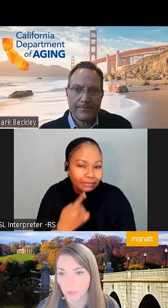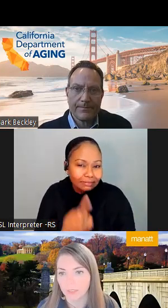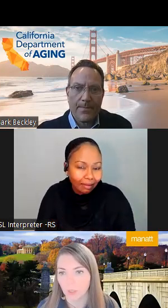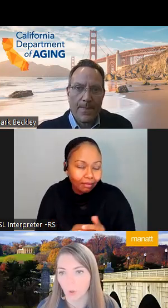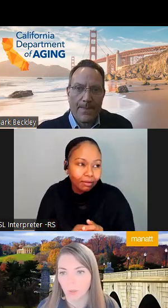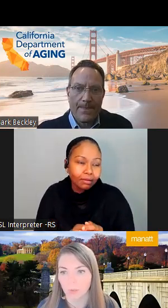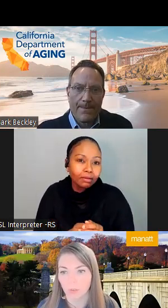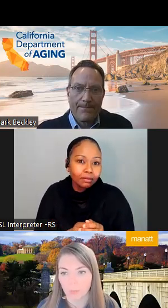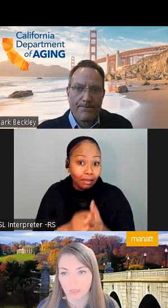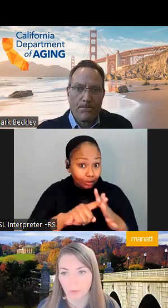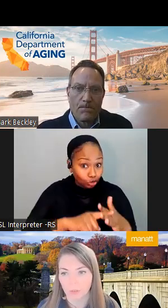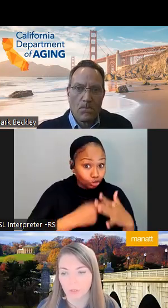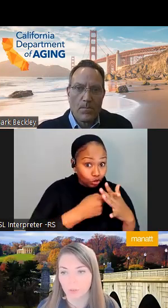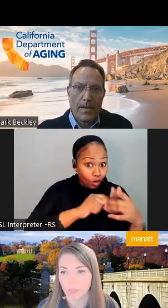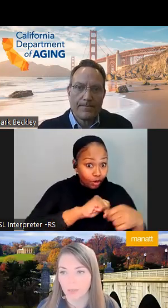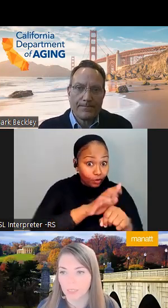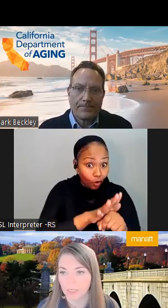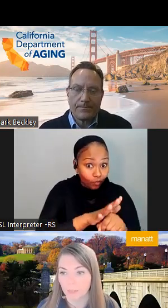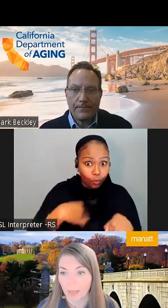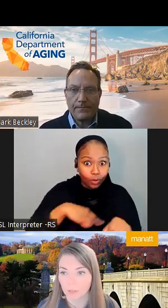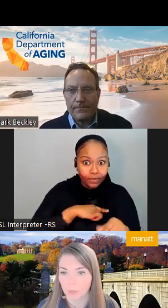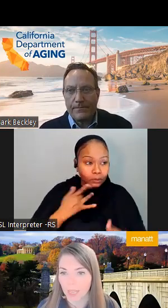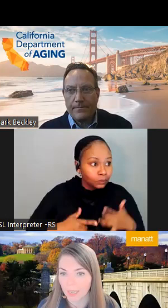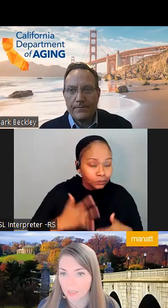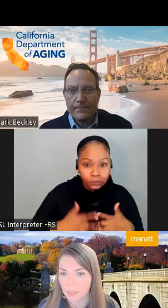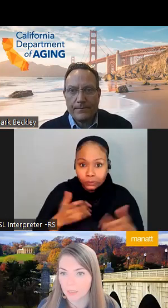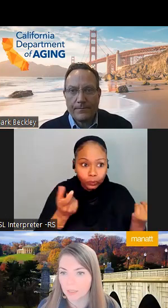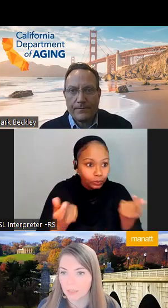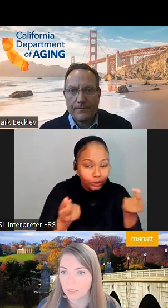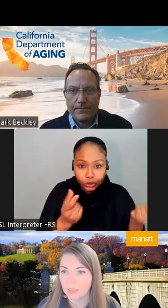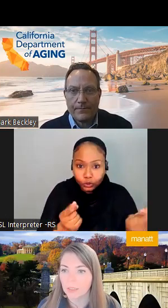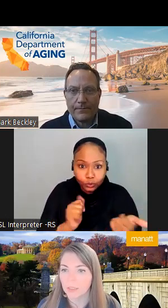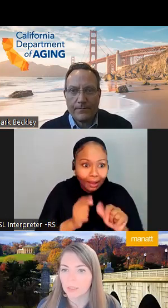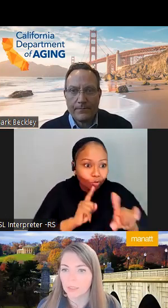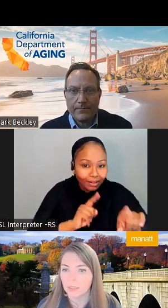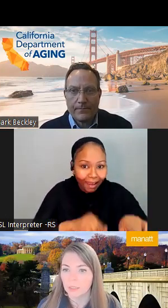the beginning of COVID, the whole world was scrambling with what to do and how to react,